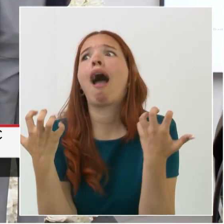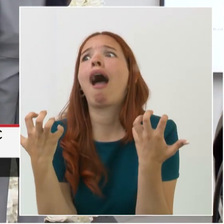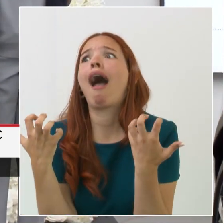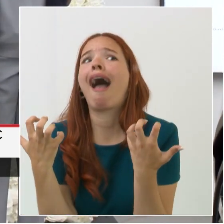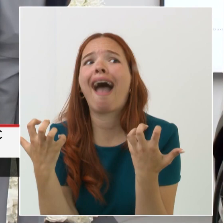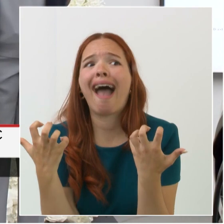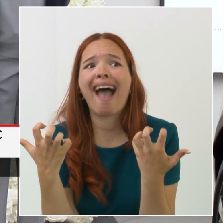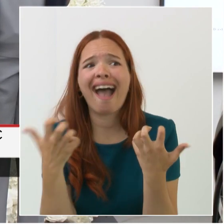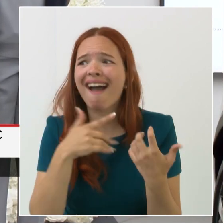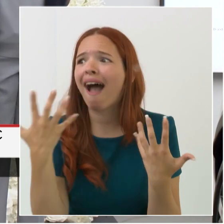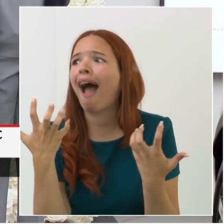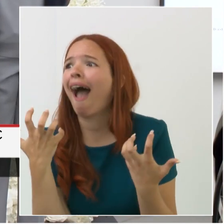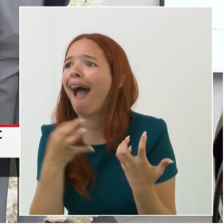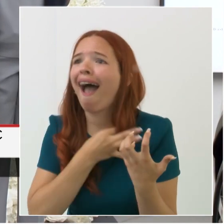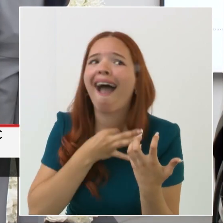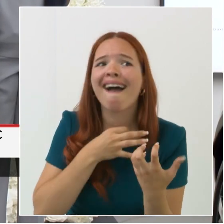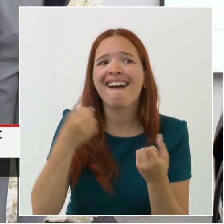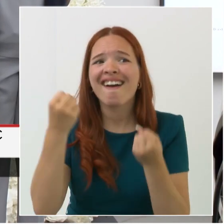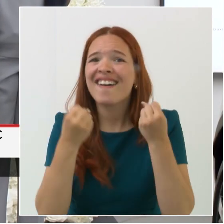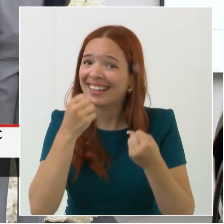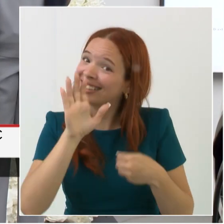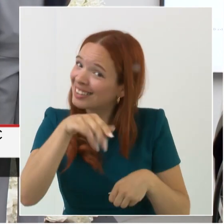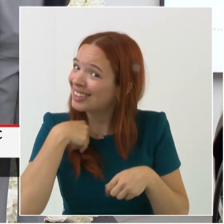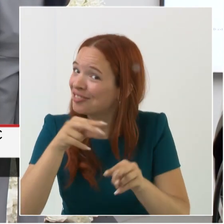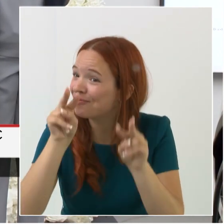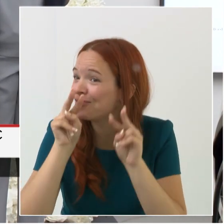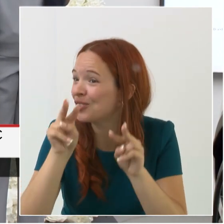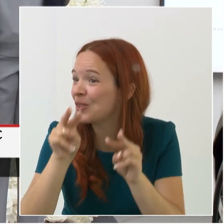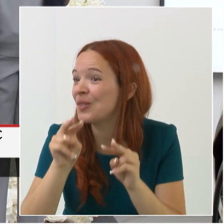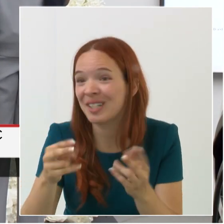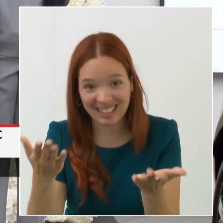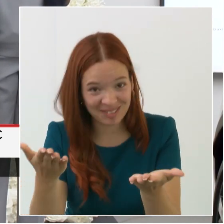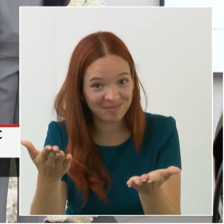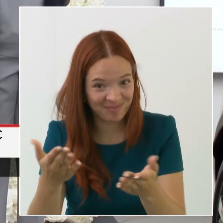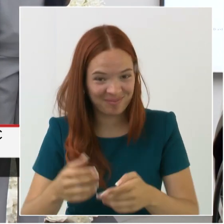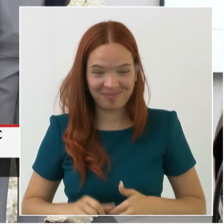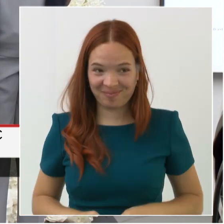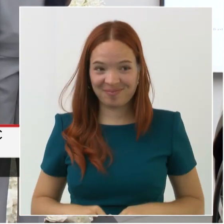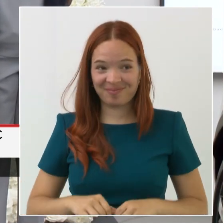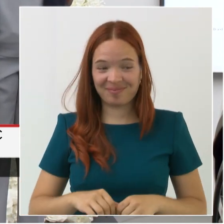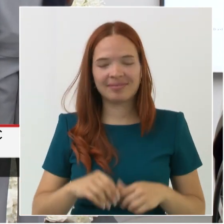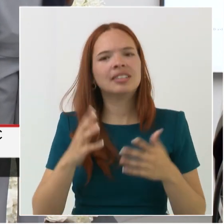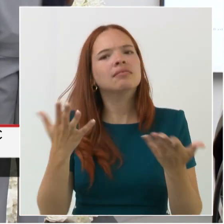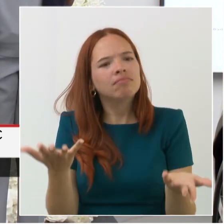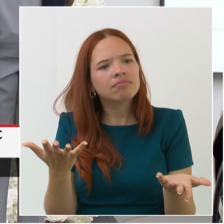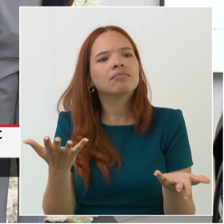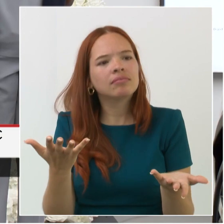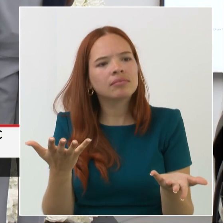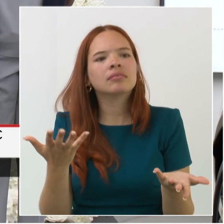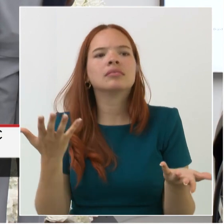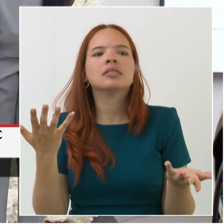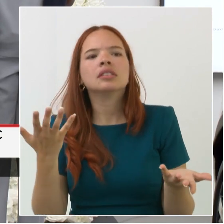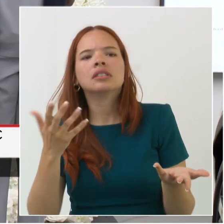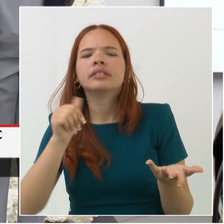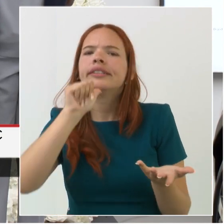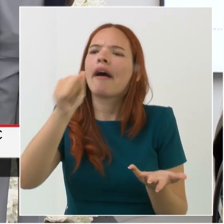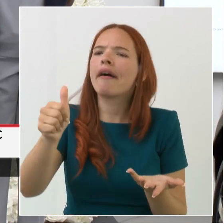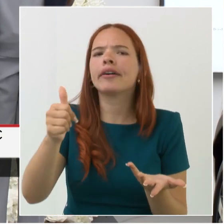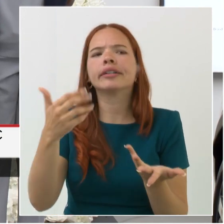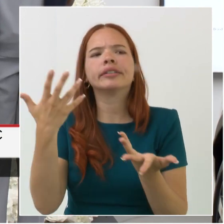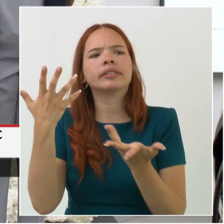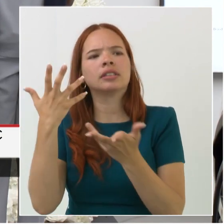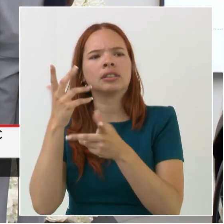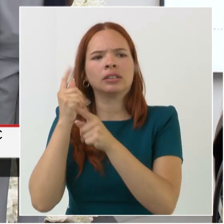There you go. Thank you so much. So now we're going to do not a traditional ribbon cutting because of all the safety features in